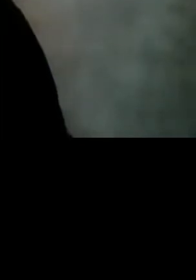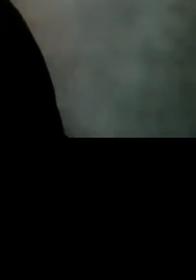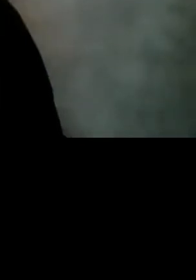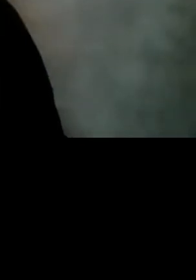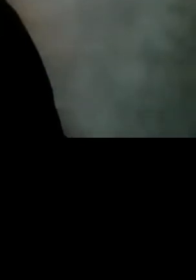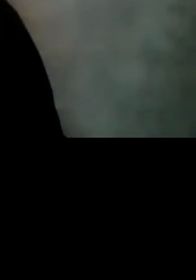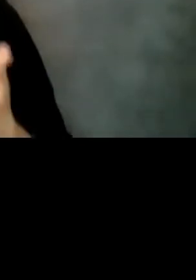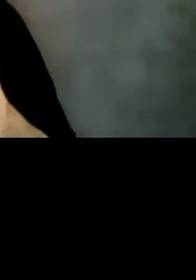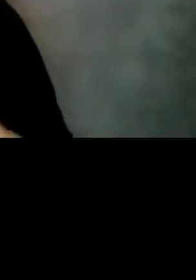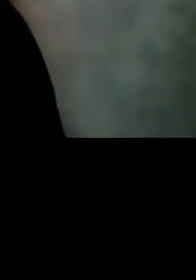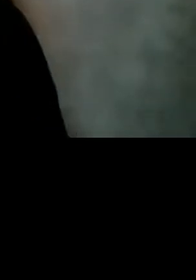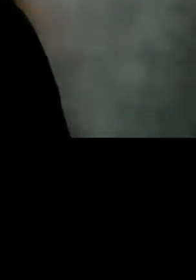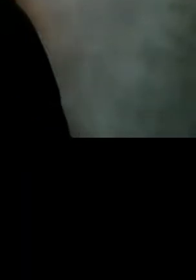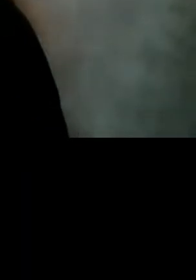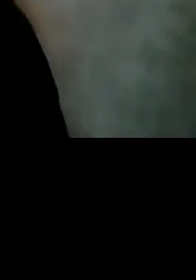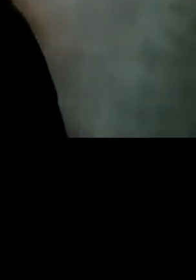omission.